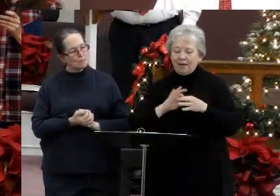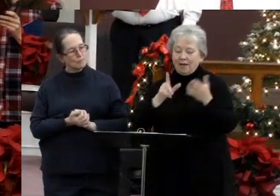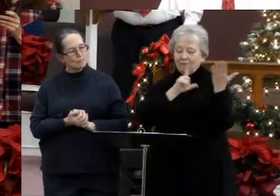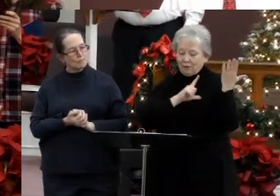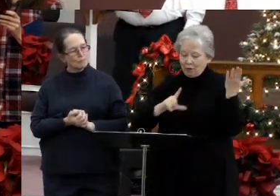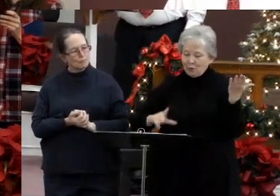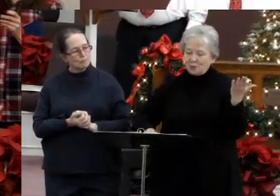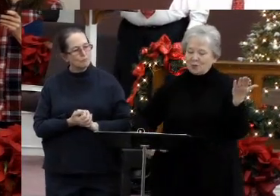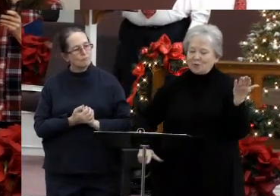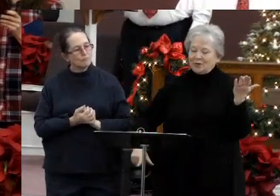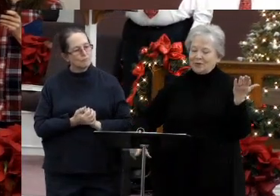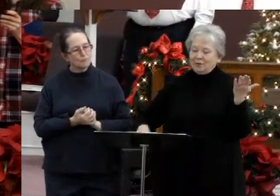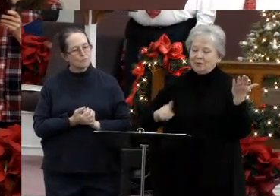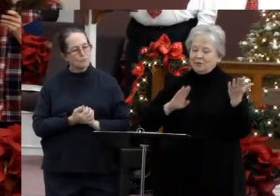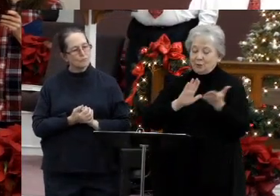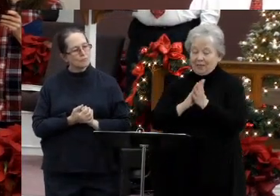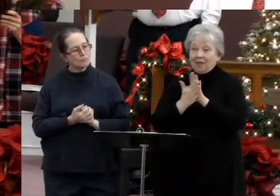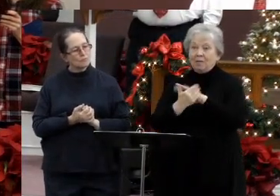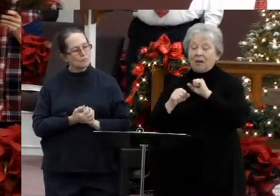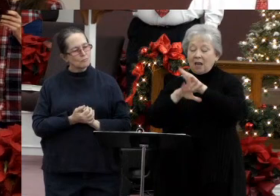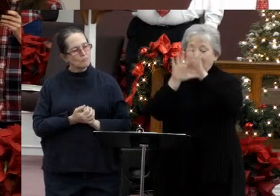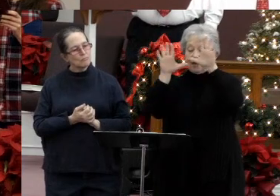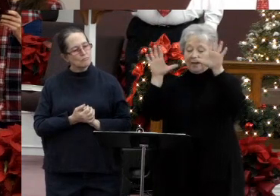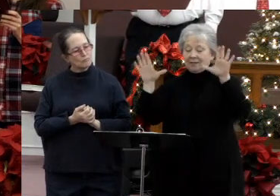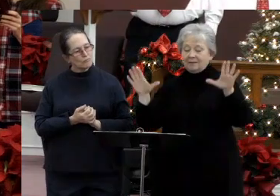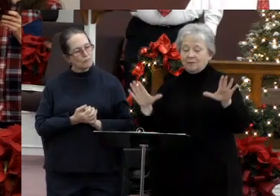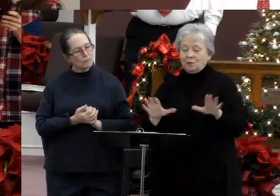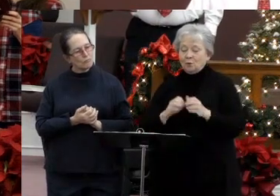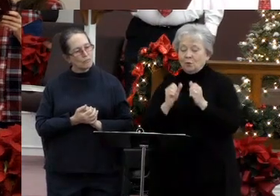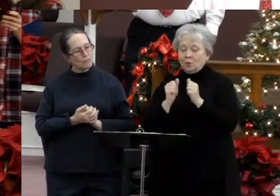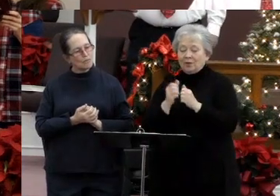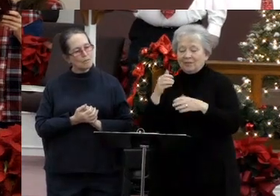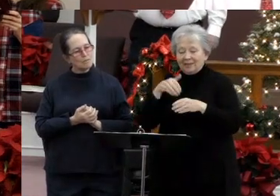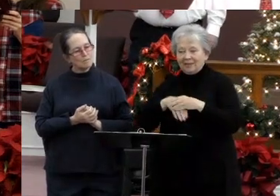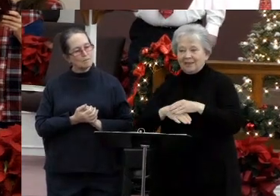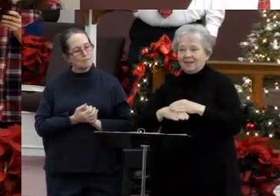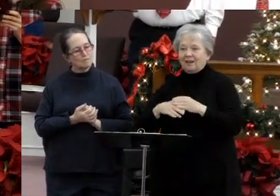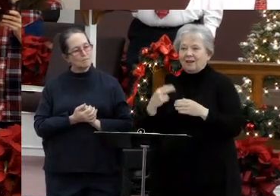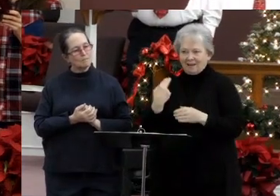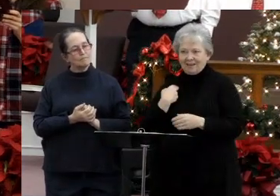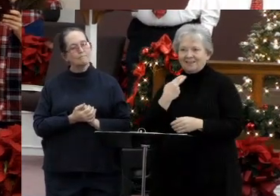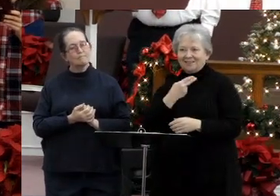glory of the Lord to be the light within our